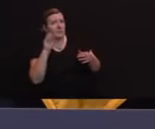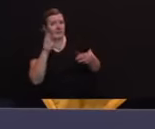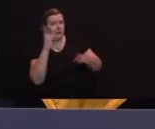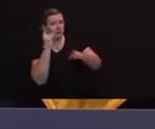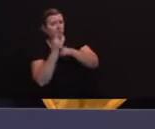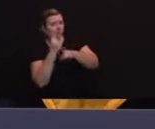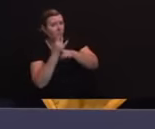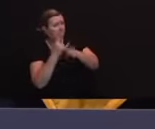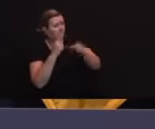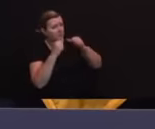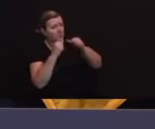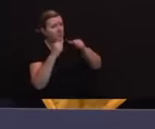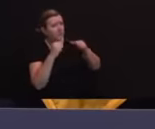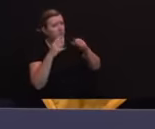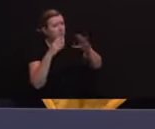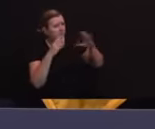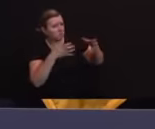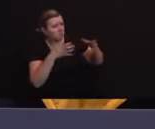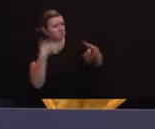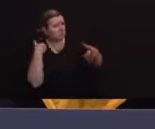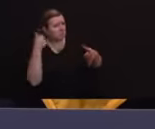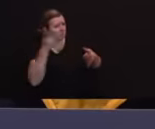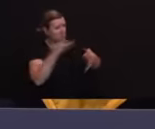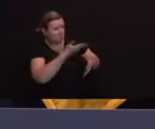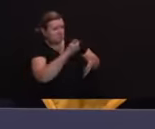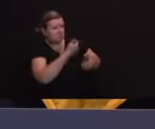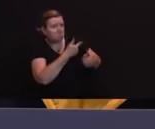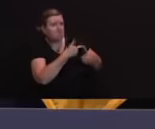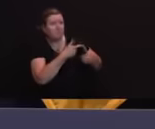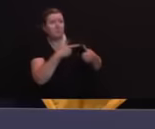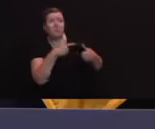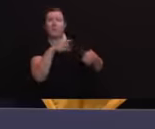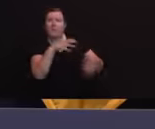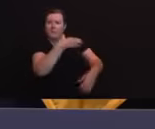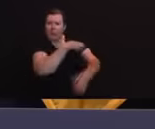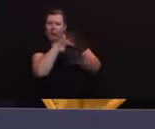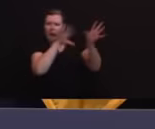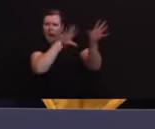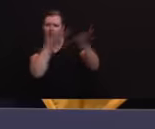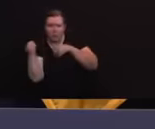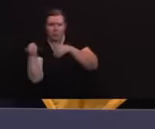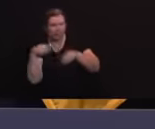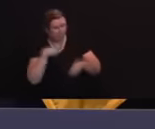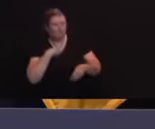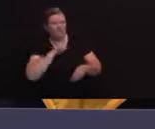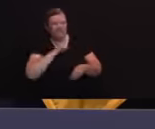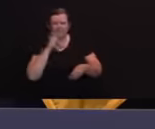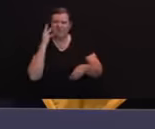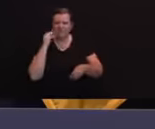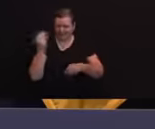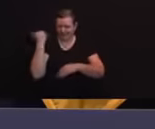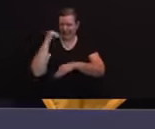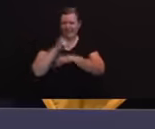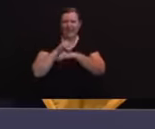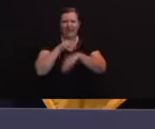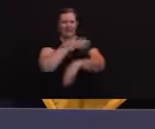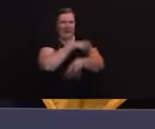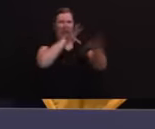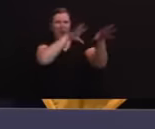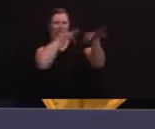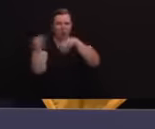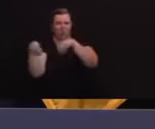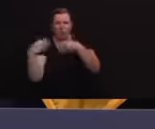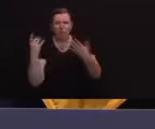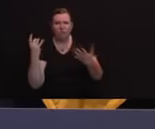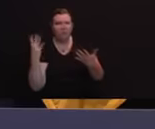generally? Power outages, we lost our power last night for a bit, high winds. Feels like it's settling down